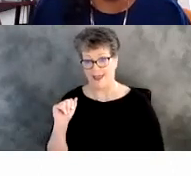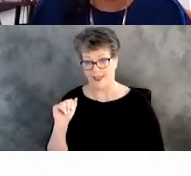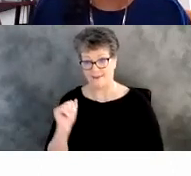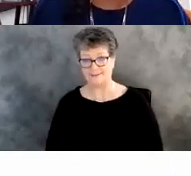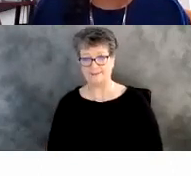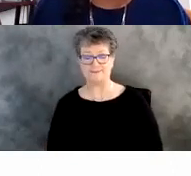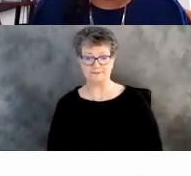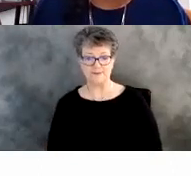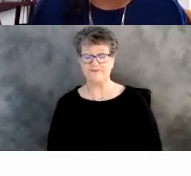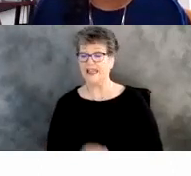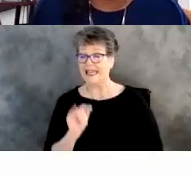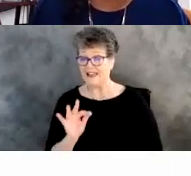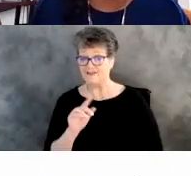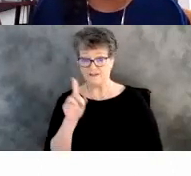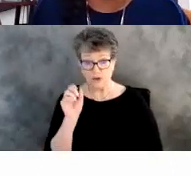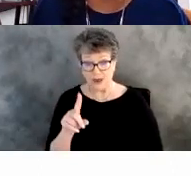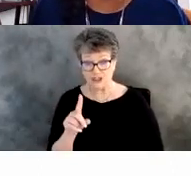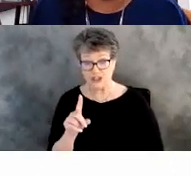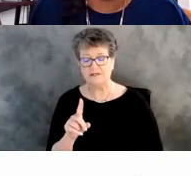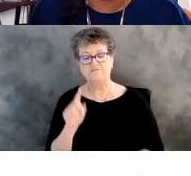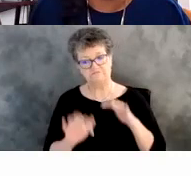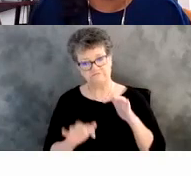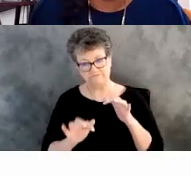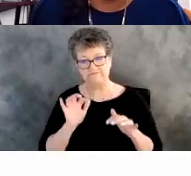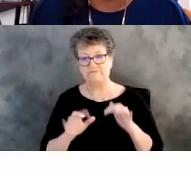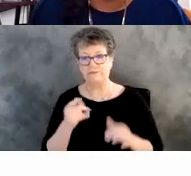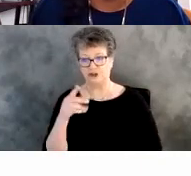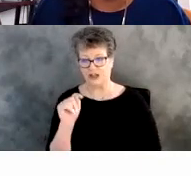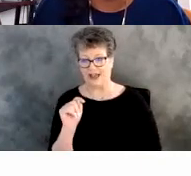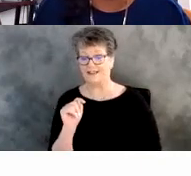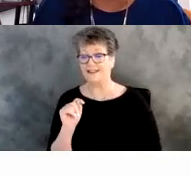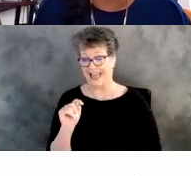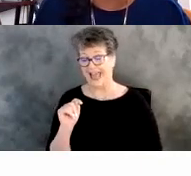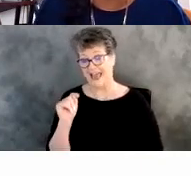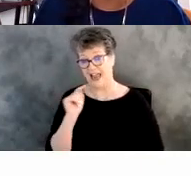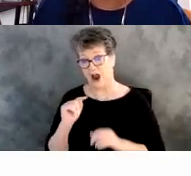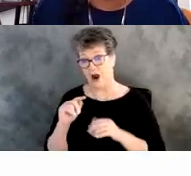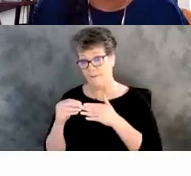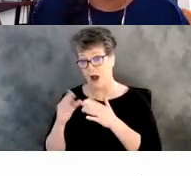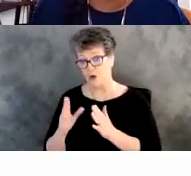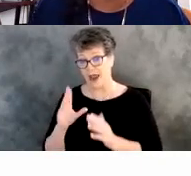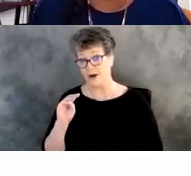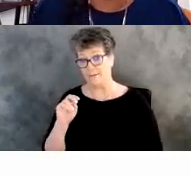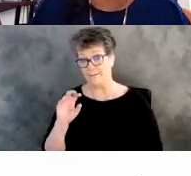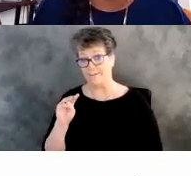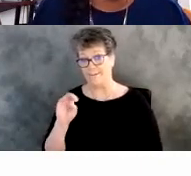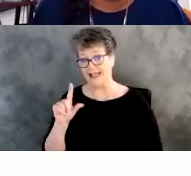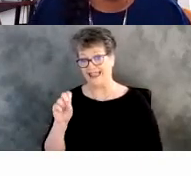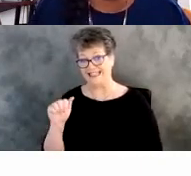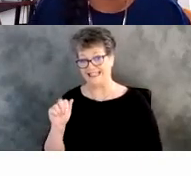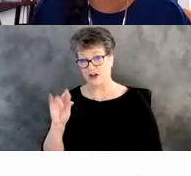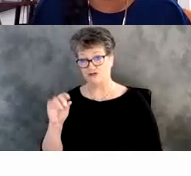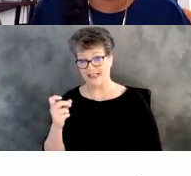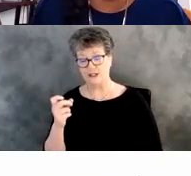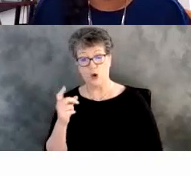webinar. If you have a question, please type it into the chat and our chat moderator, Melissa Ricks, will either answer your